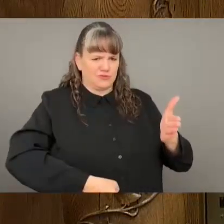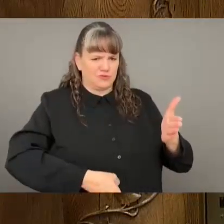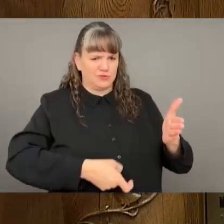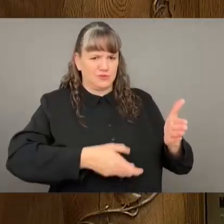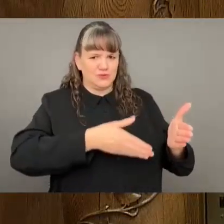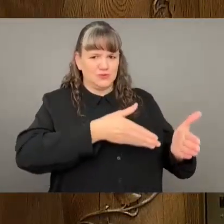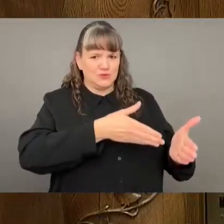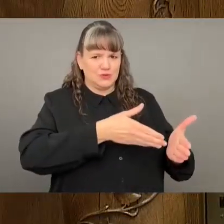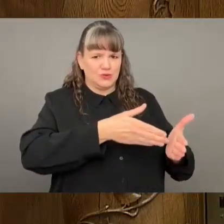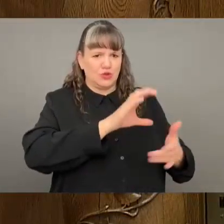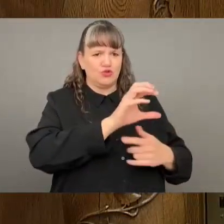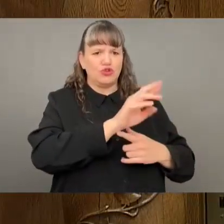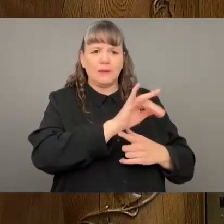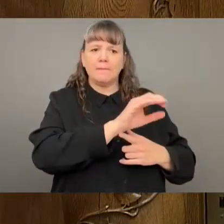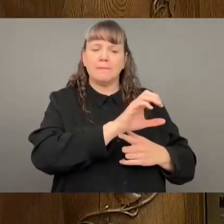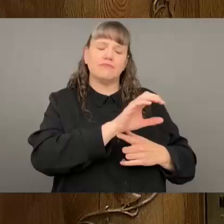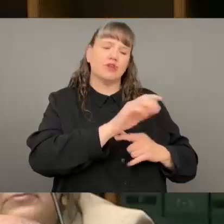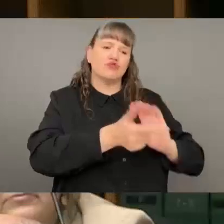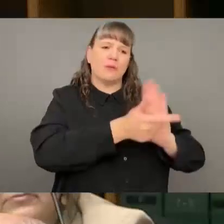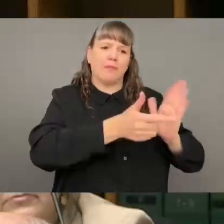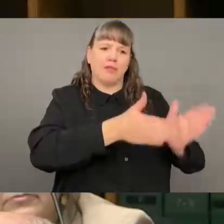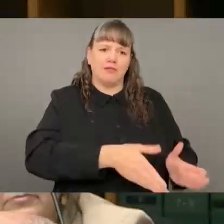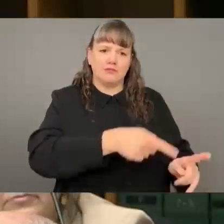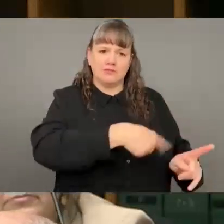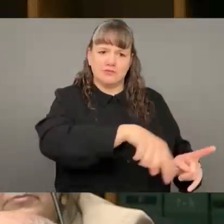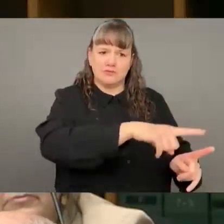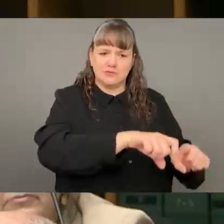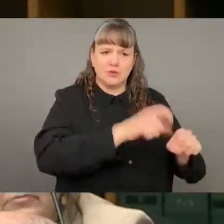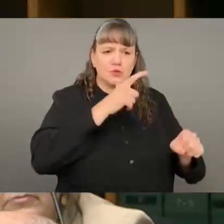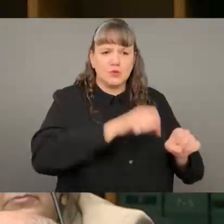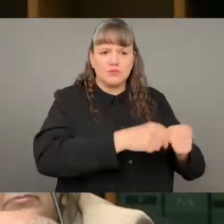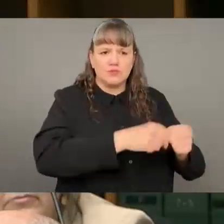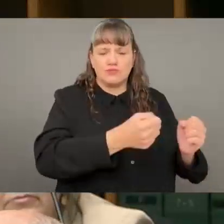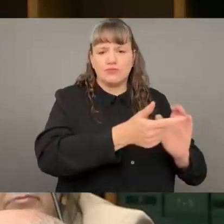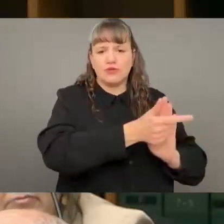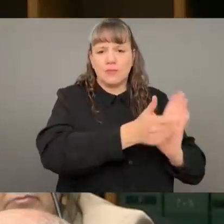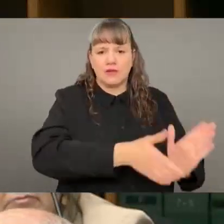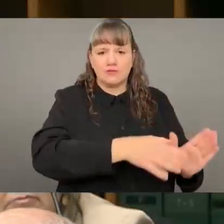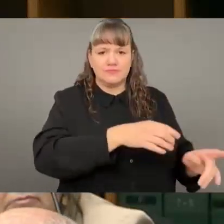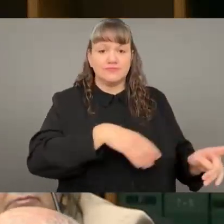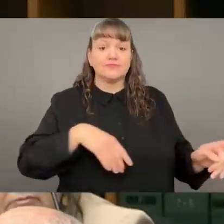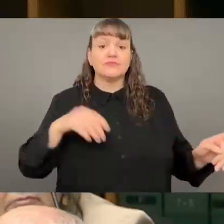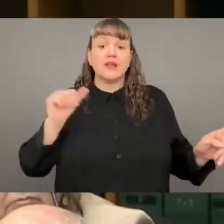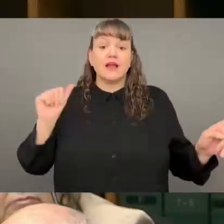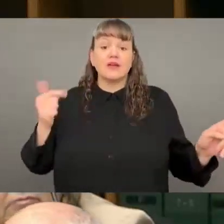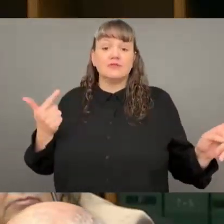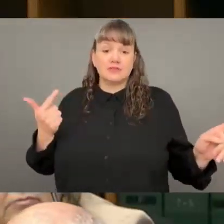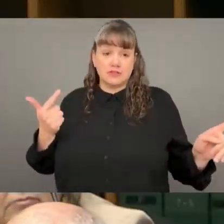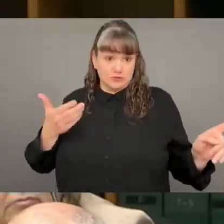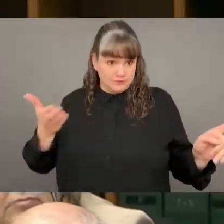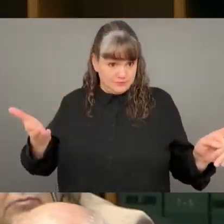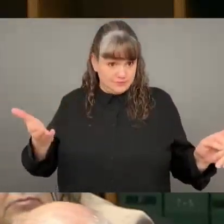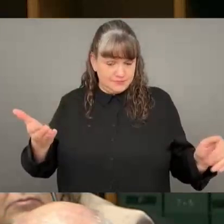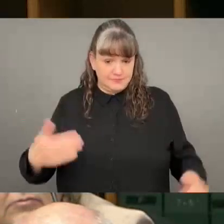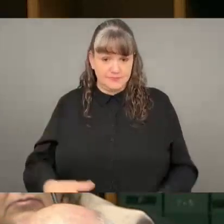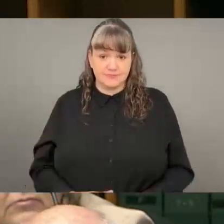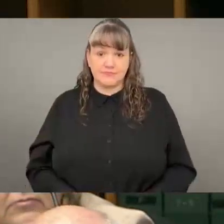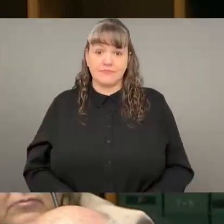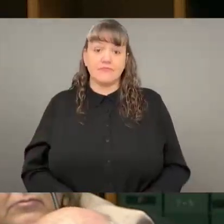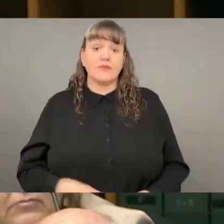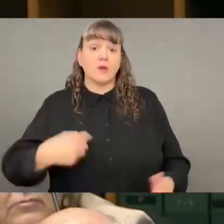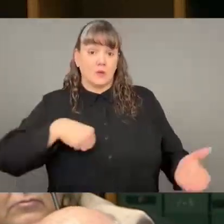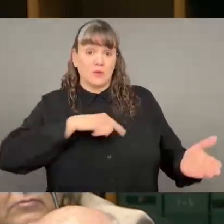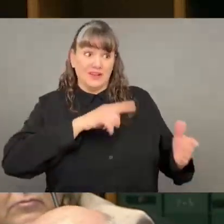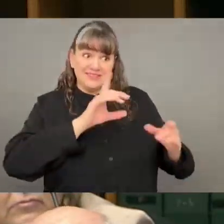Attorney General. Thank you, Mr. Speaker. We haven't just advocated for stronger bail laws across this country and been successful in some criminal